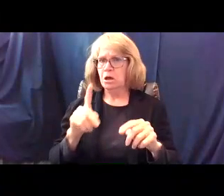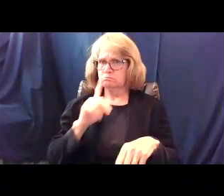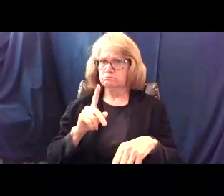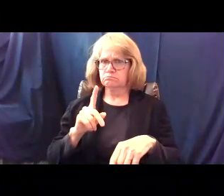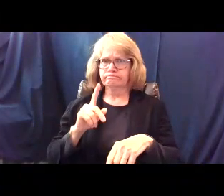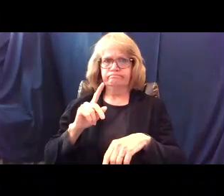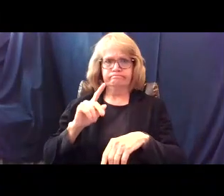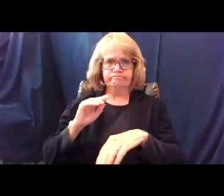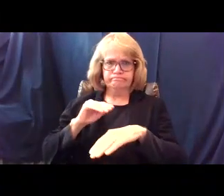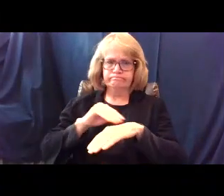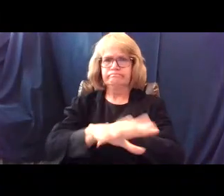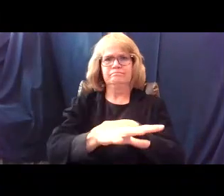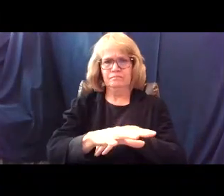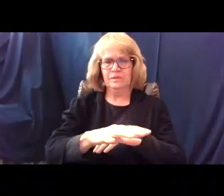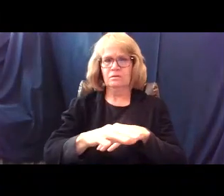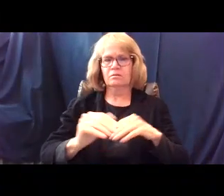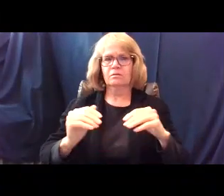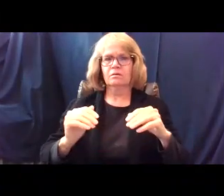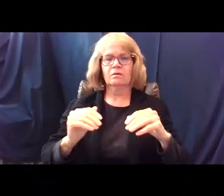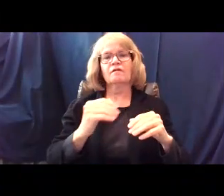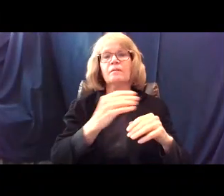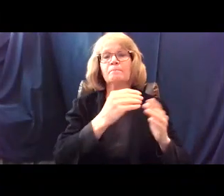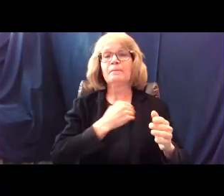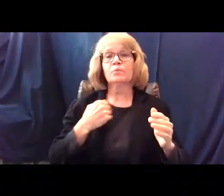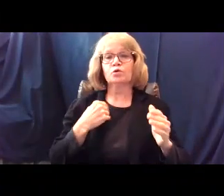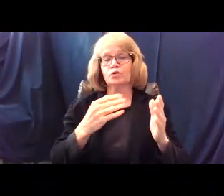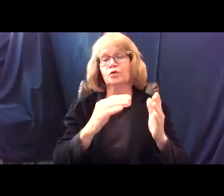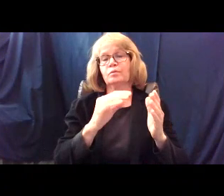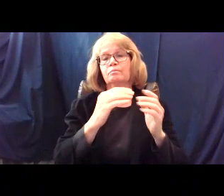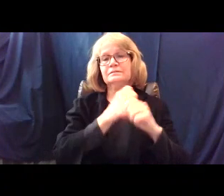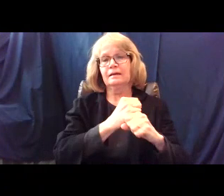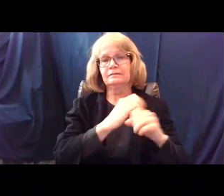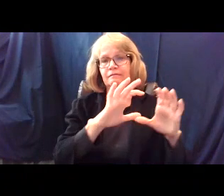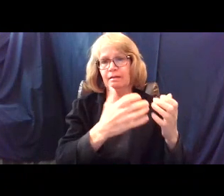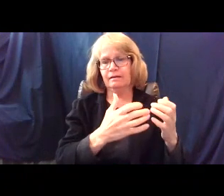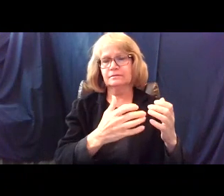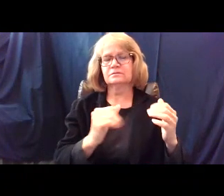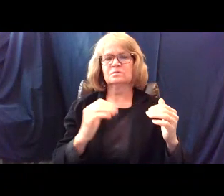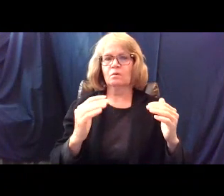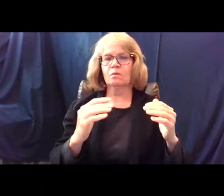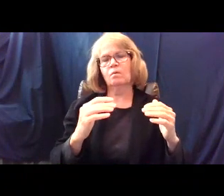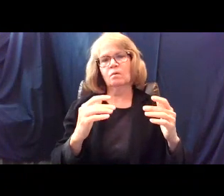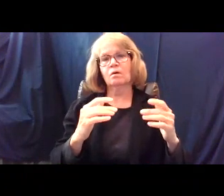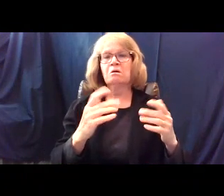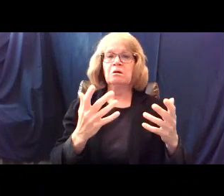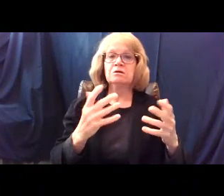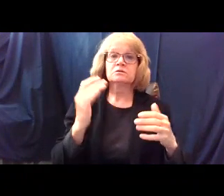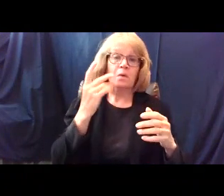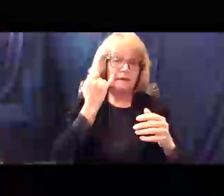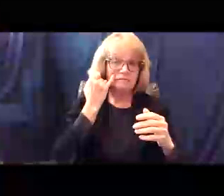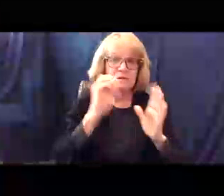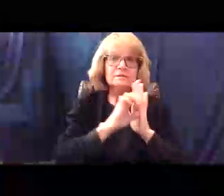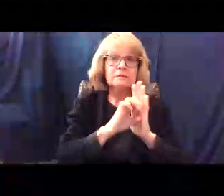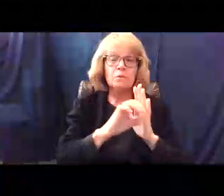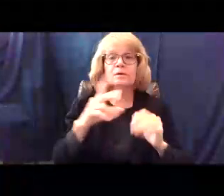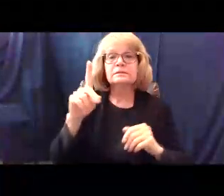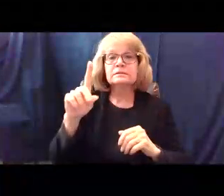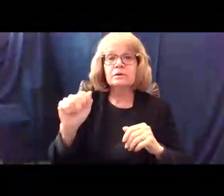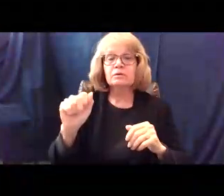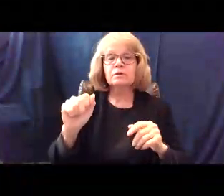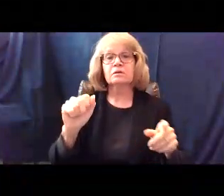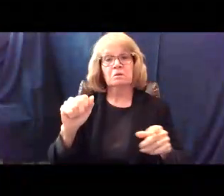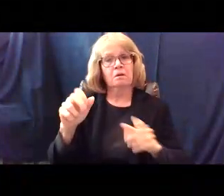a disproportionate impact on a member of a protected class. So looking again at the protected class of disability, it could be a